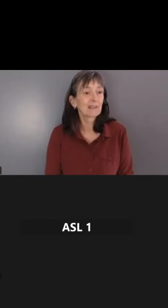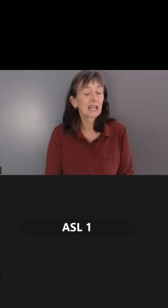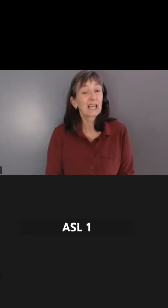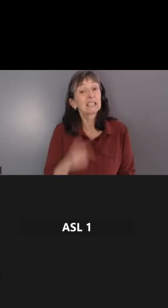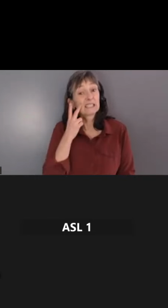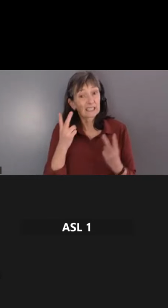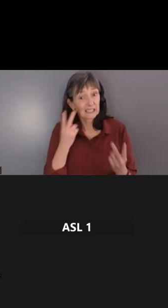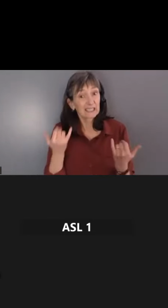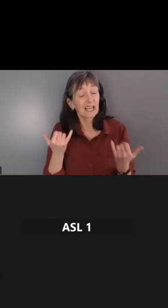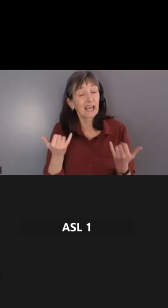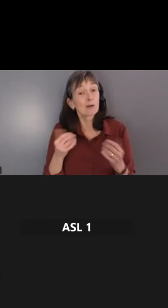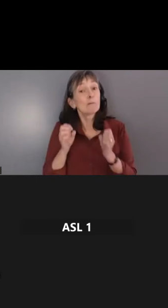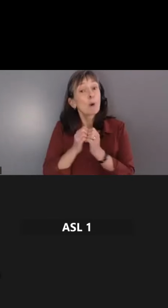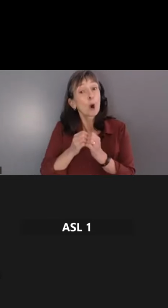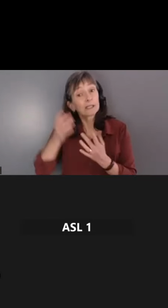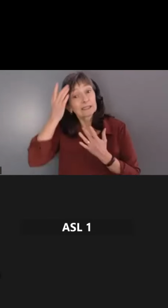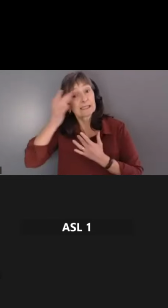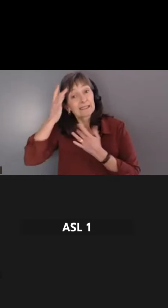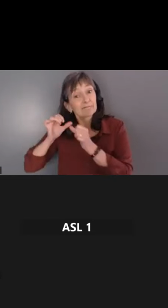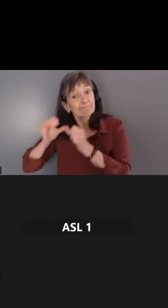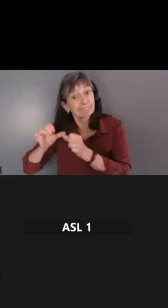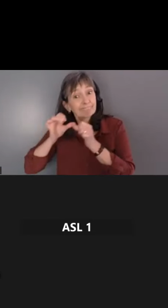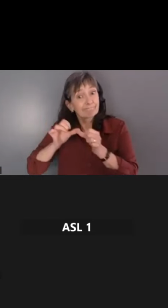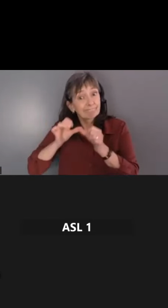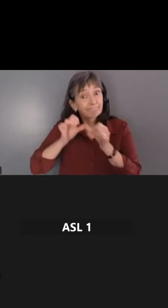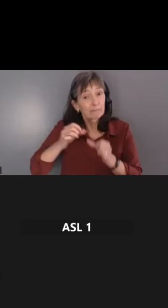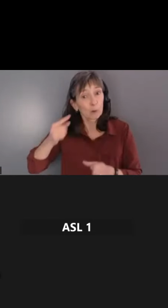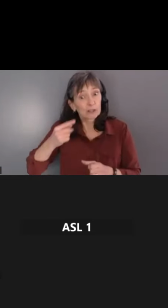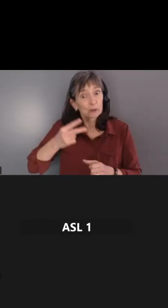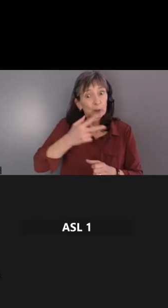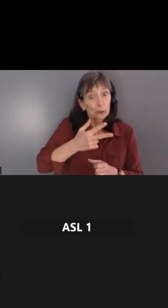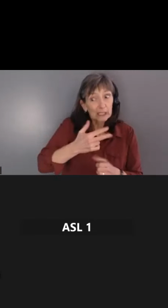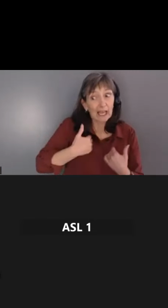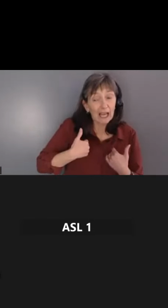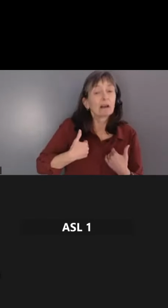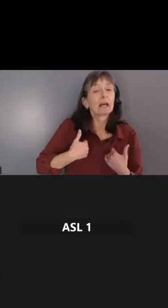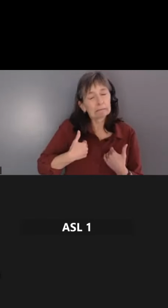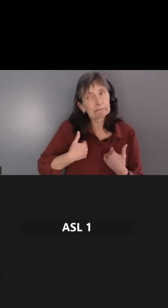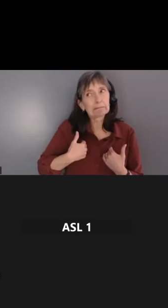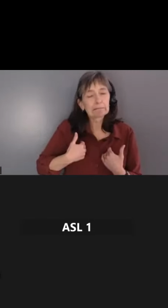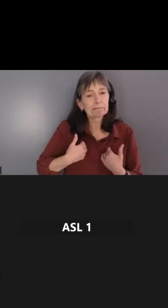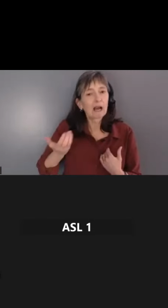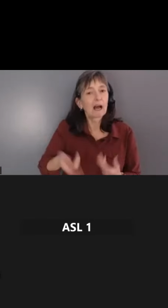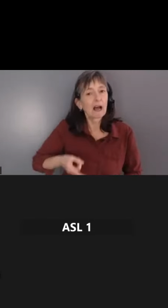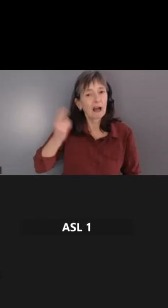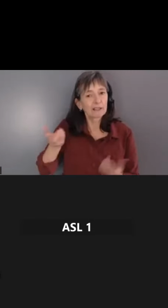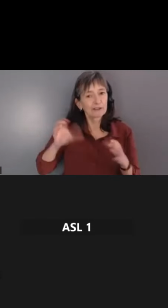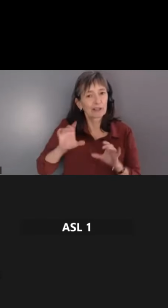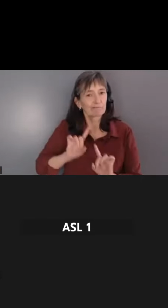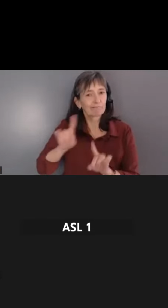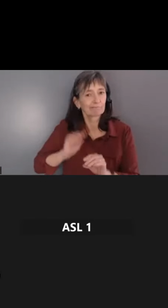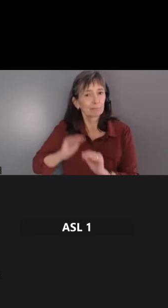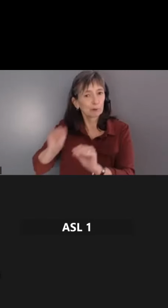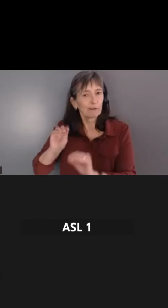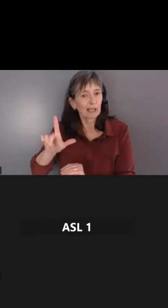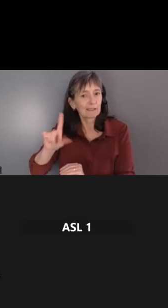increase, so too does the likelihood of being admitted into a long-term care home. So these numbers really highlight how managing multimorbidity will